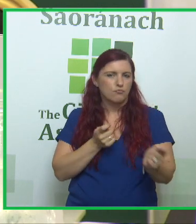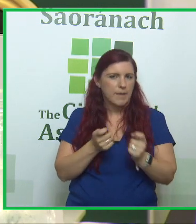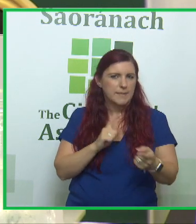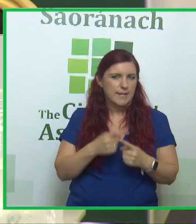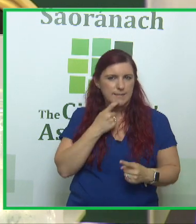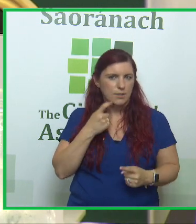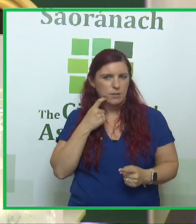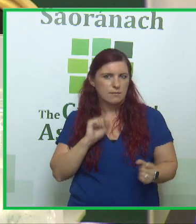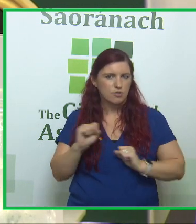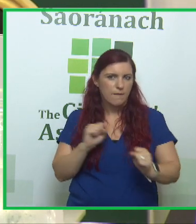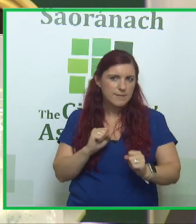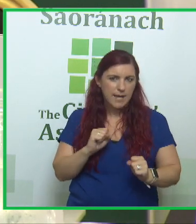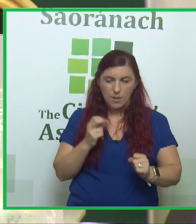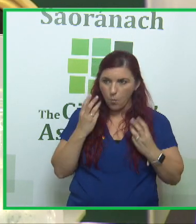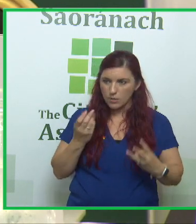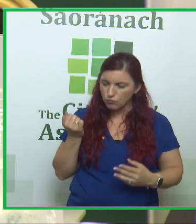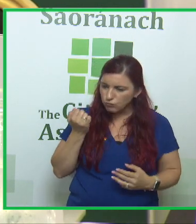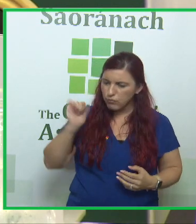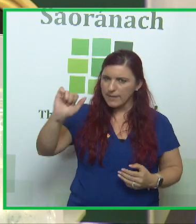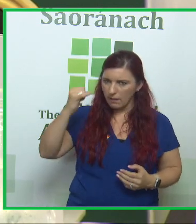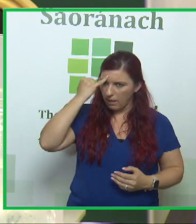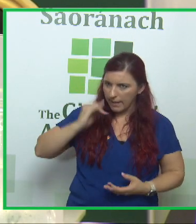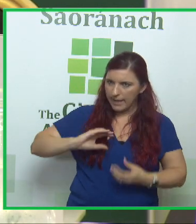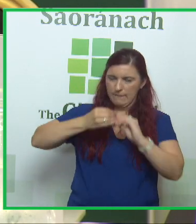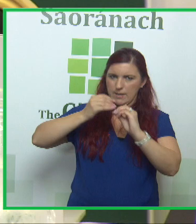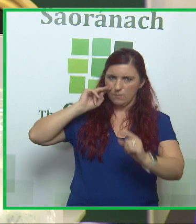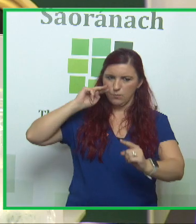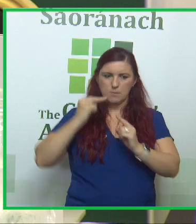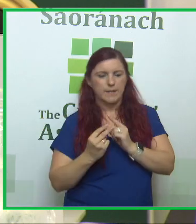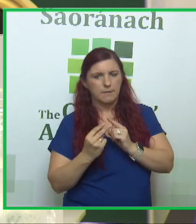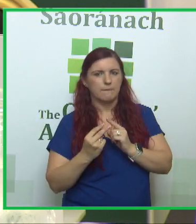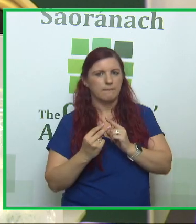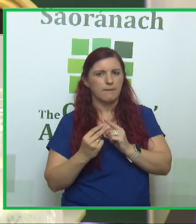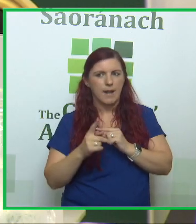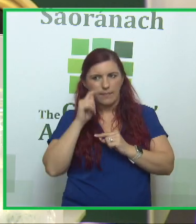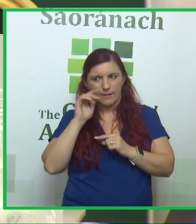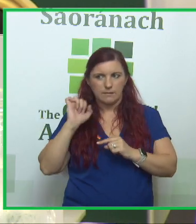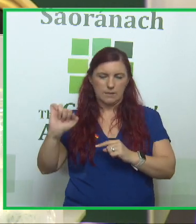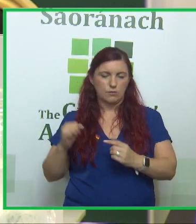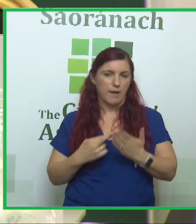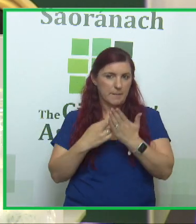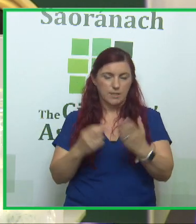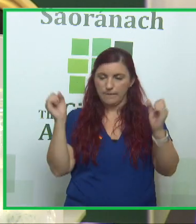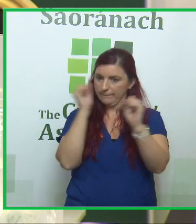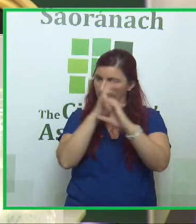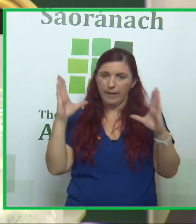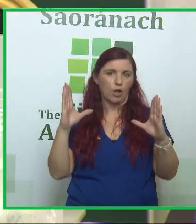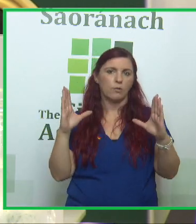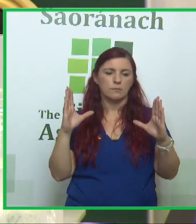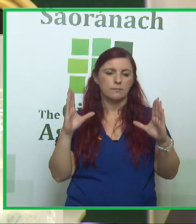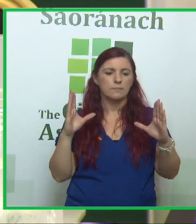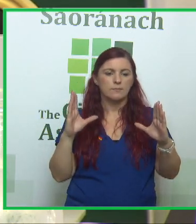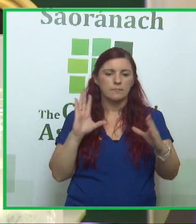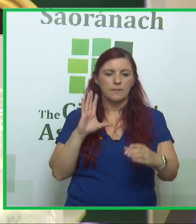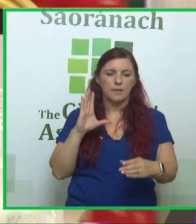service and a radical and an innovative thinker and practitioner. And I think the recommendations he set out are very clear, including